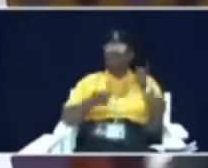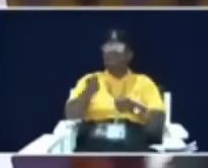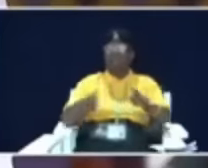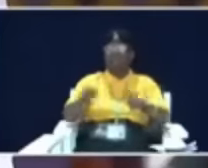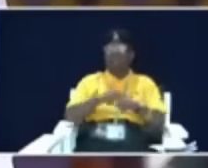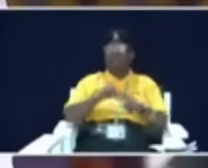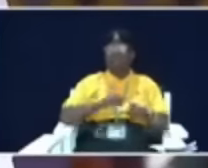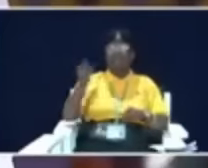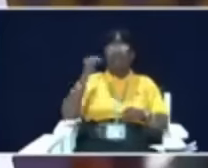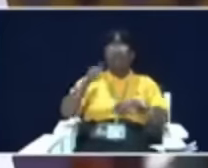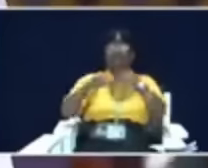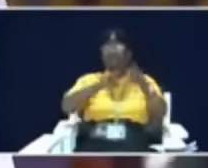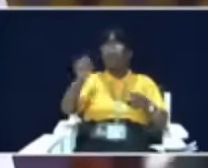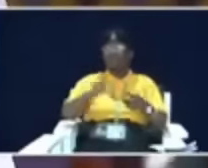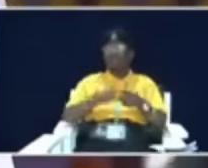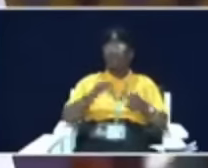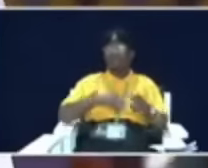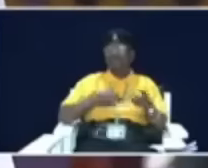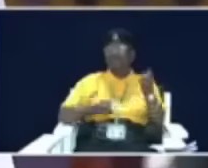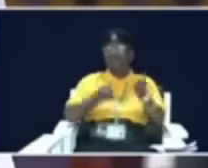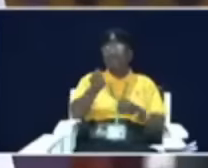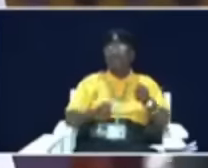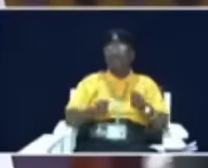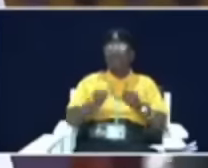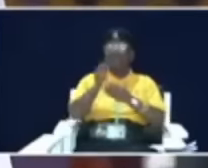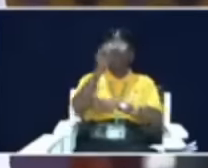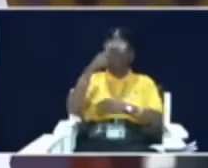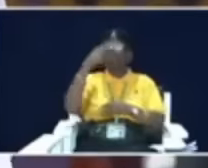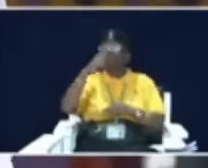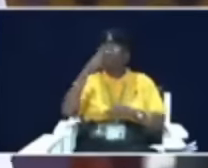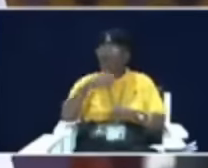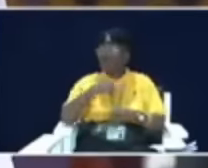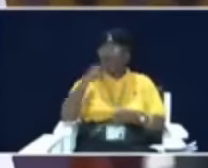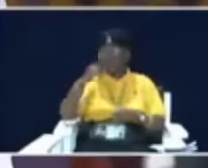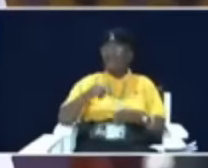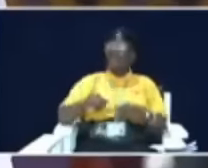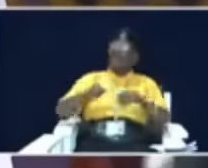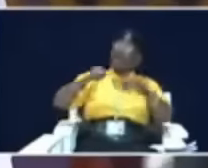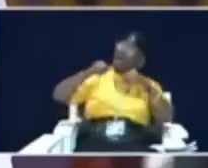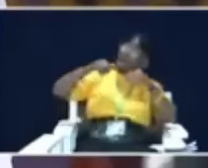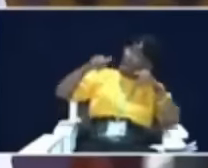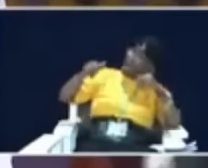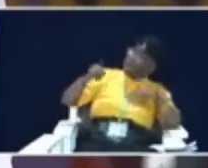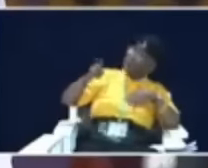God spoke and said, so you are now too big to interpret for